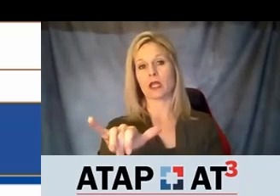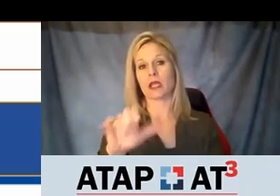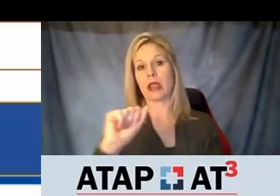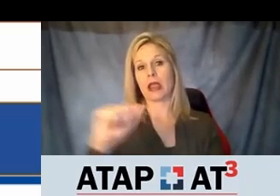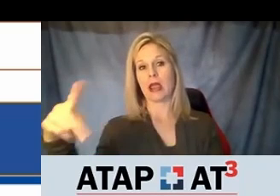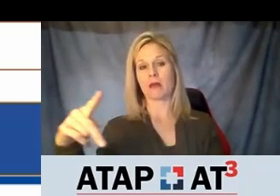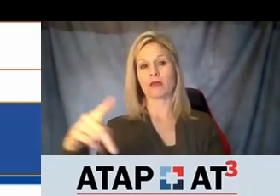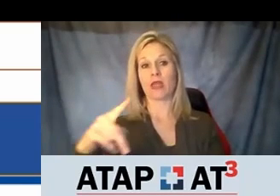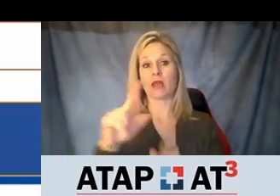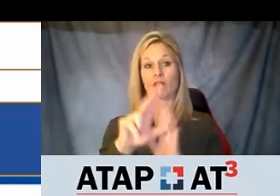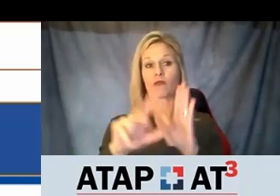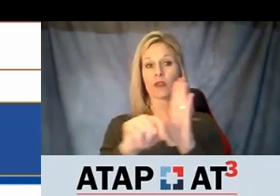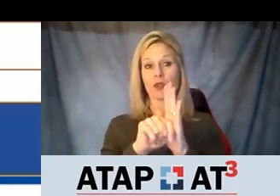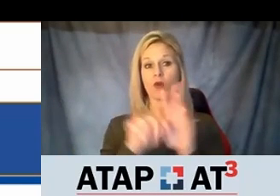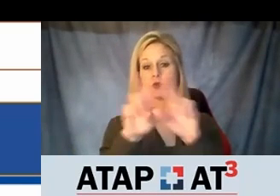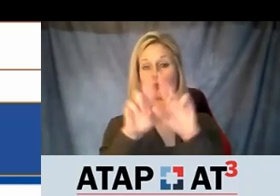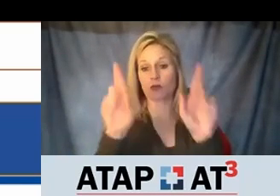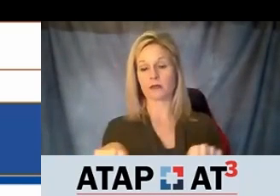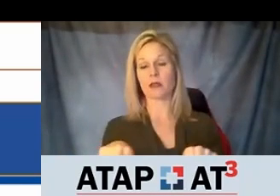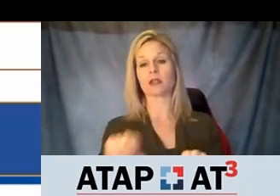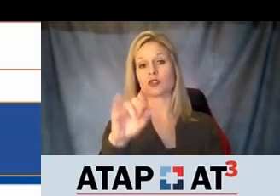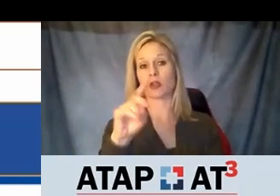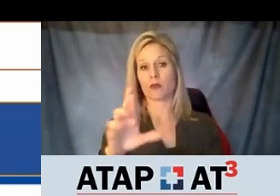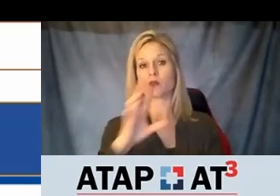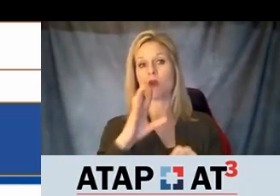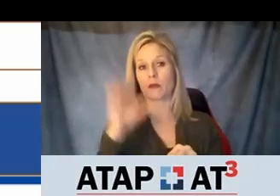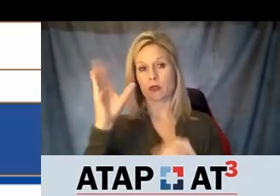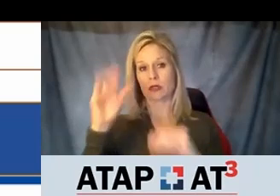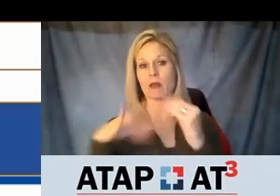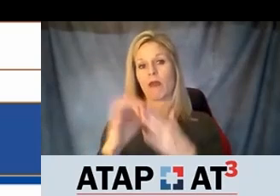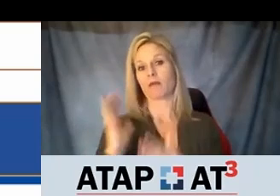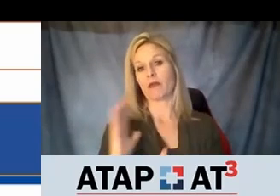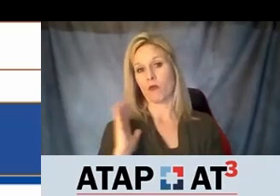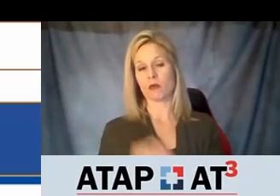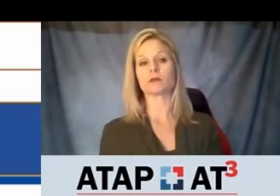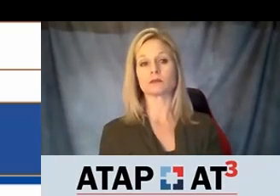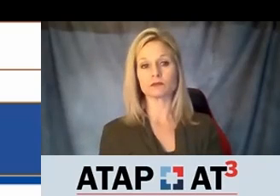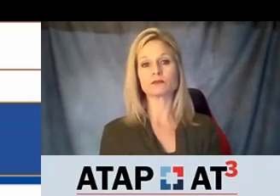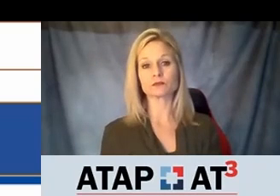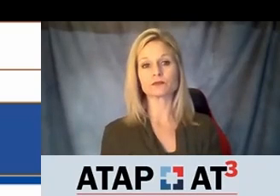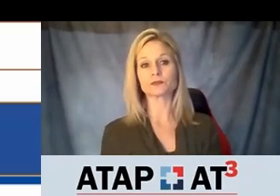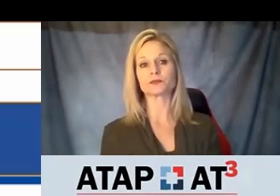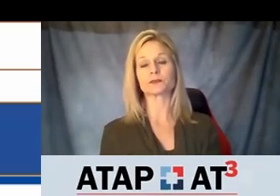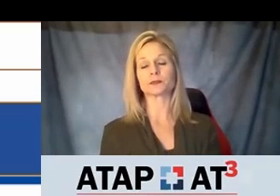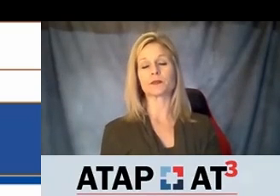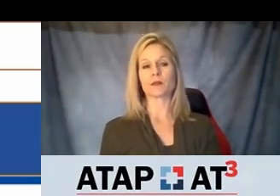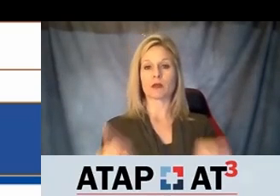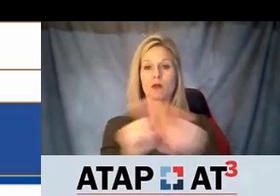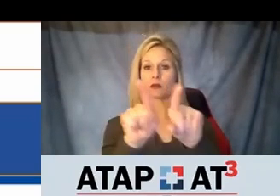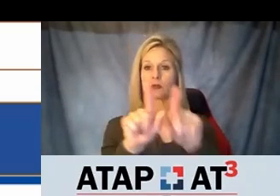resumes, which Jennifer has spoken about in the past. And then there's also a link there for